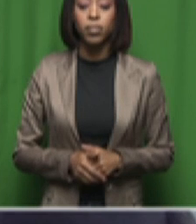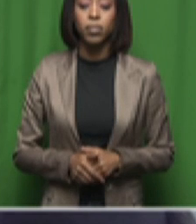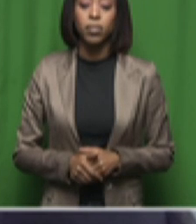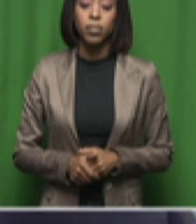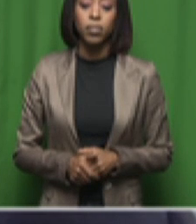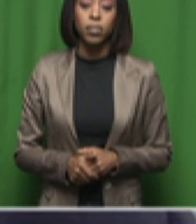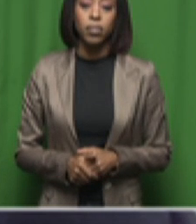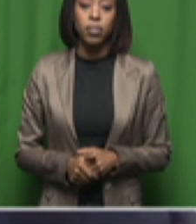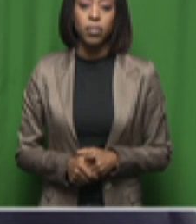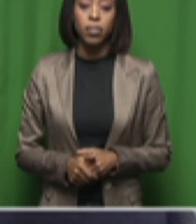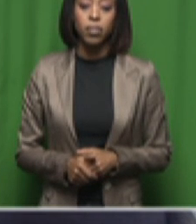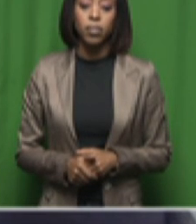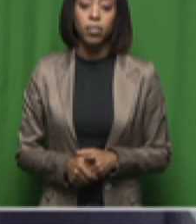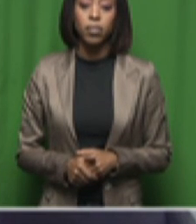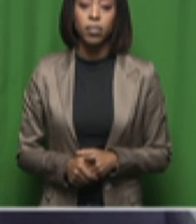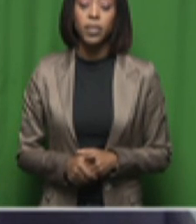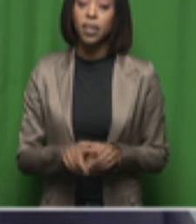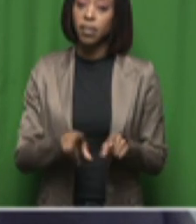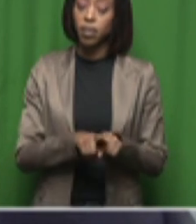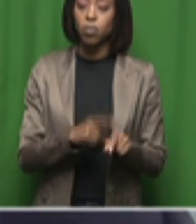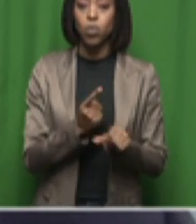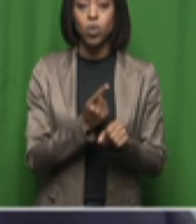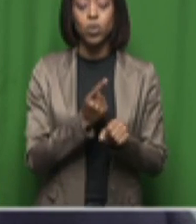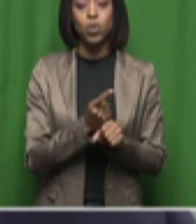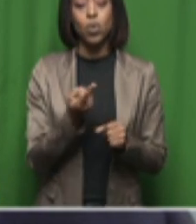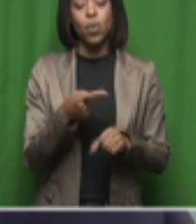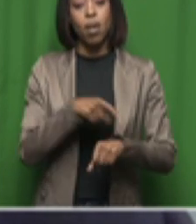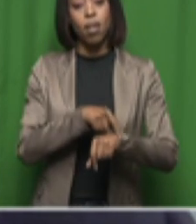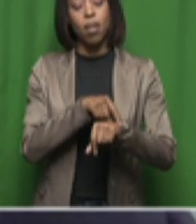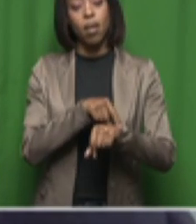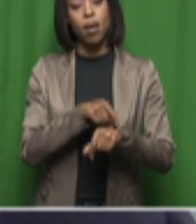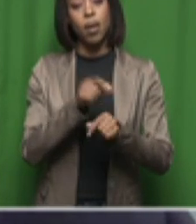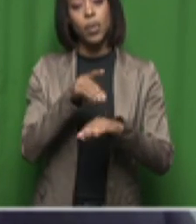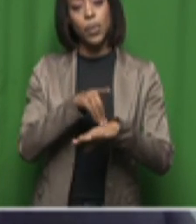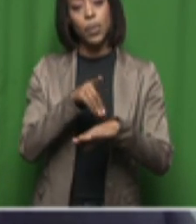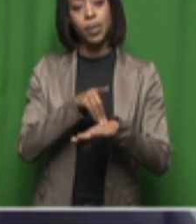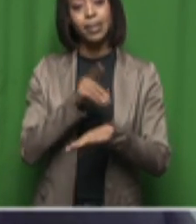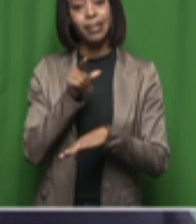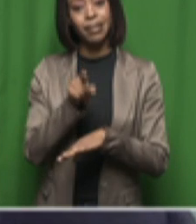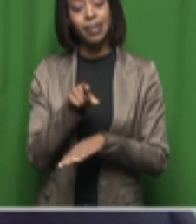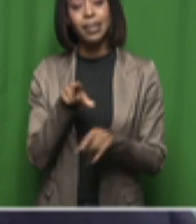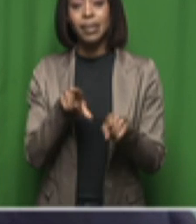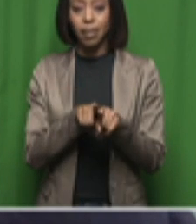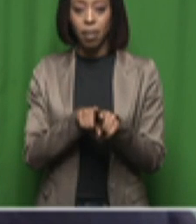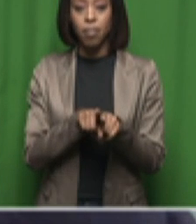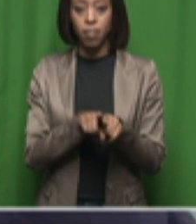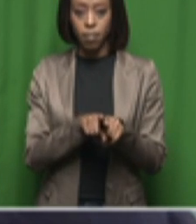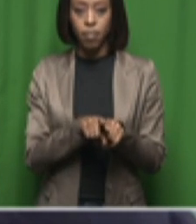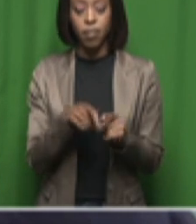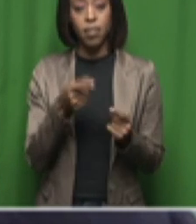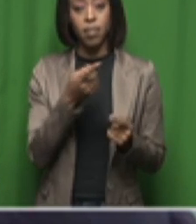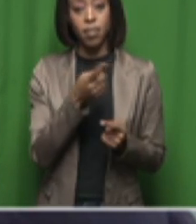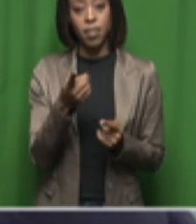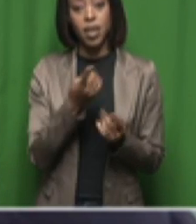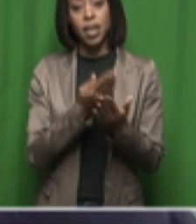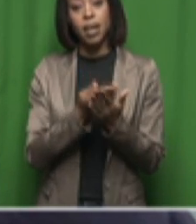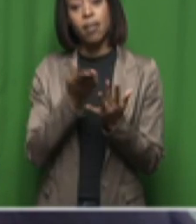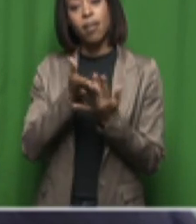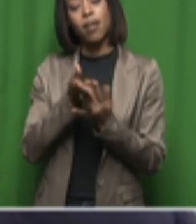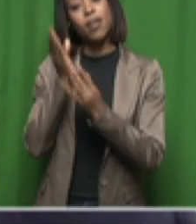restricted to them on the system. And equally so with medical practitioners or caregivers, they also can only access